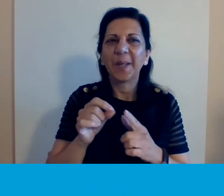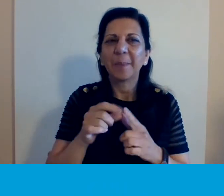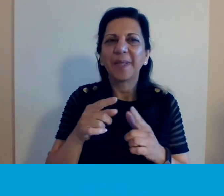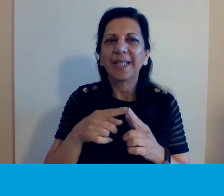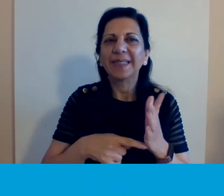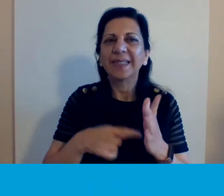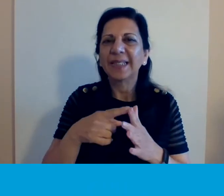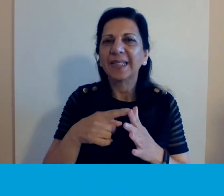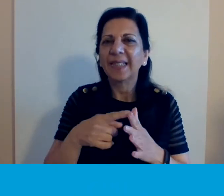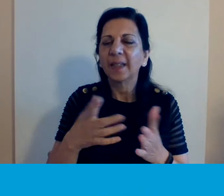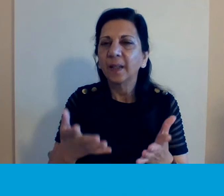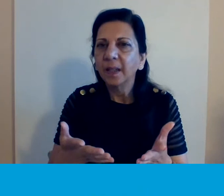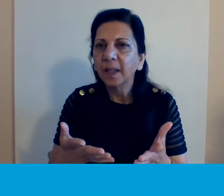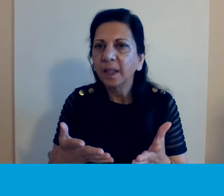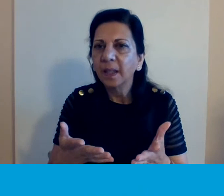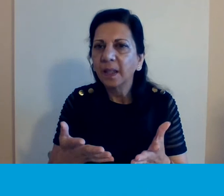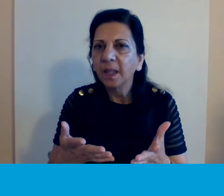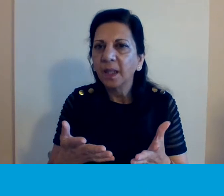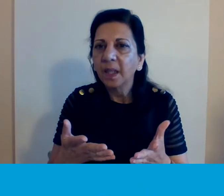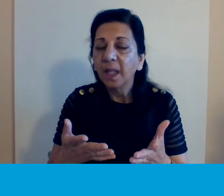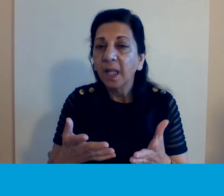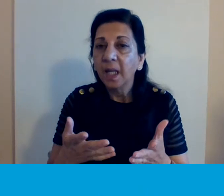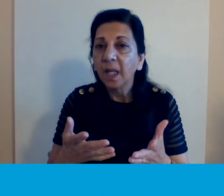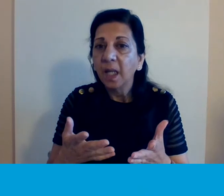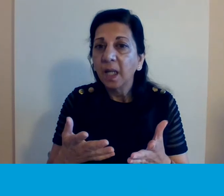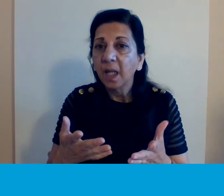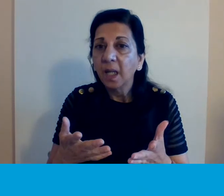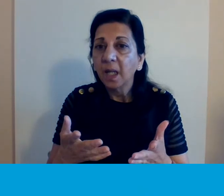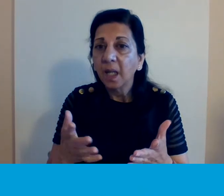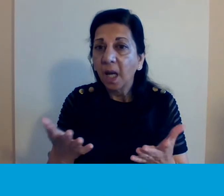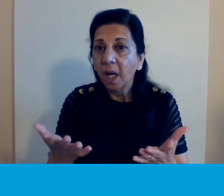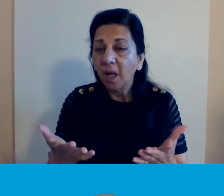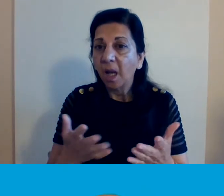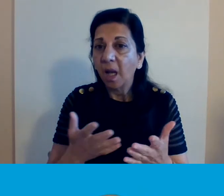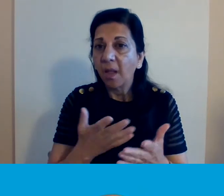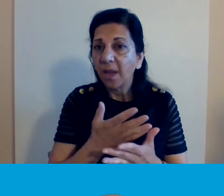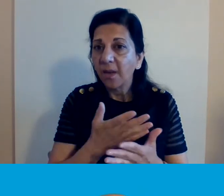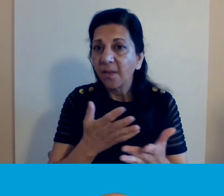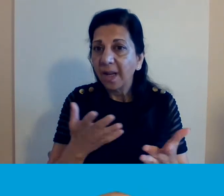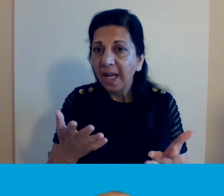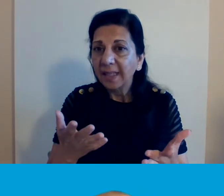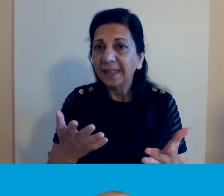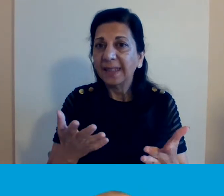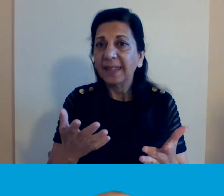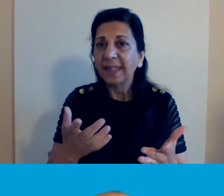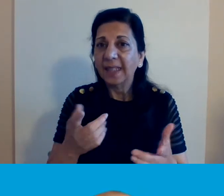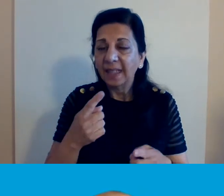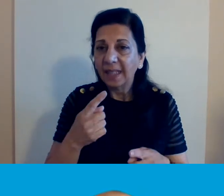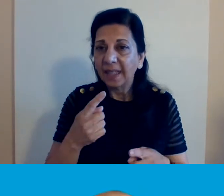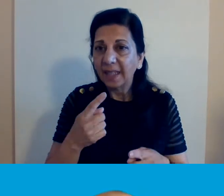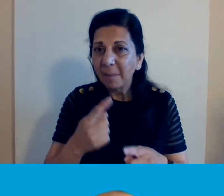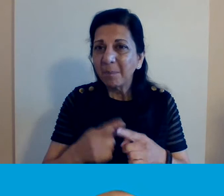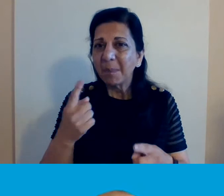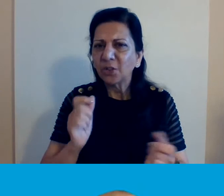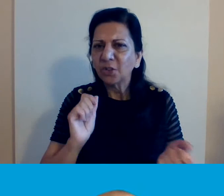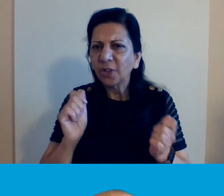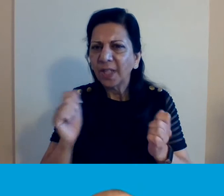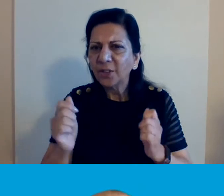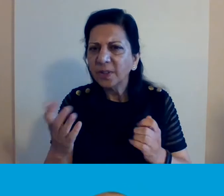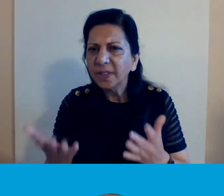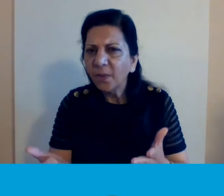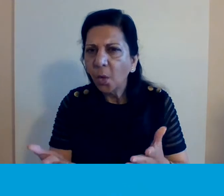Do we anticipate any immediate changes following the proposed launch of the National Institute for Health Protection?